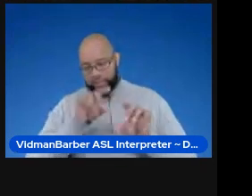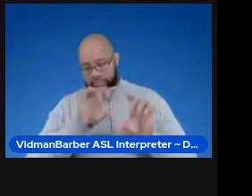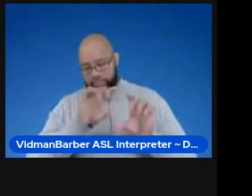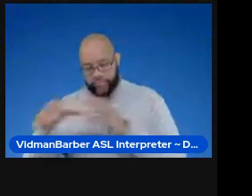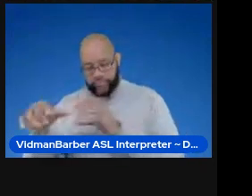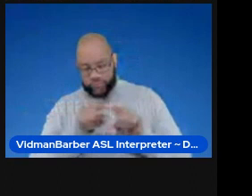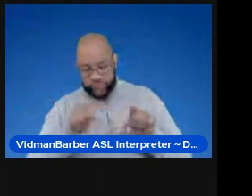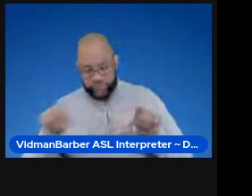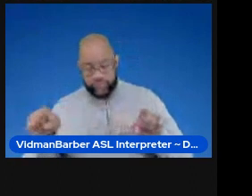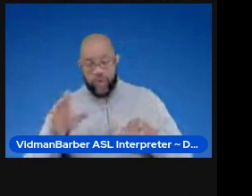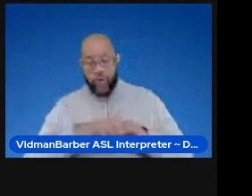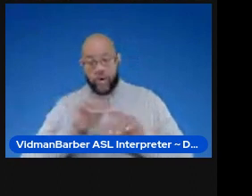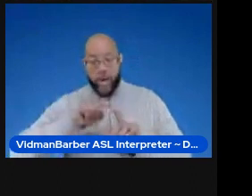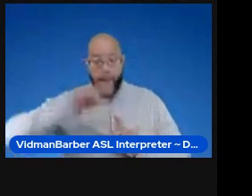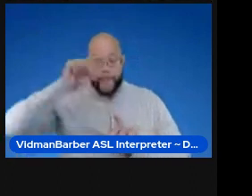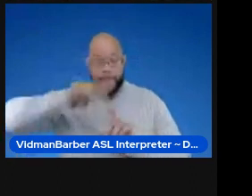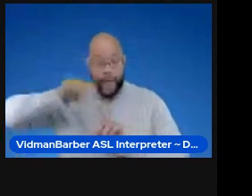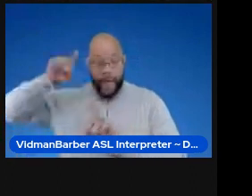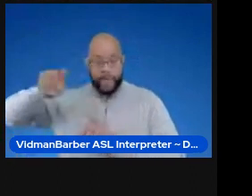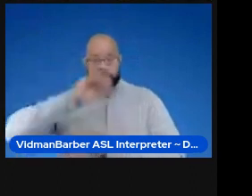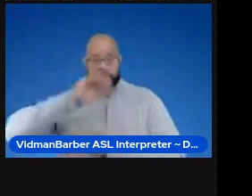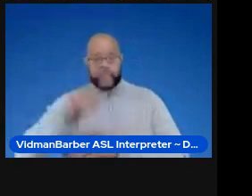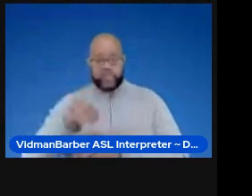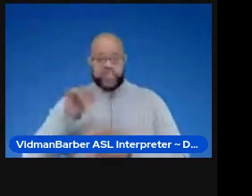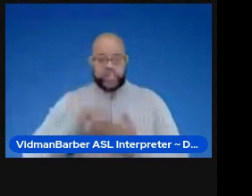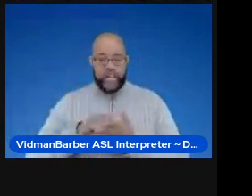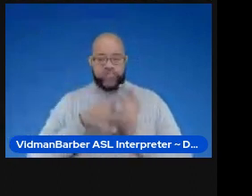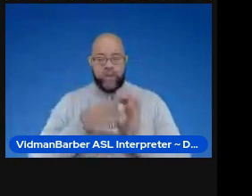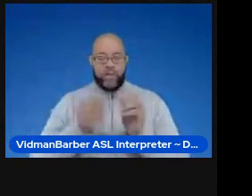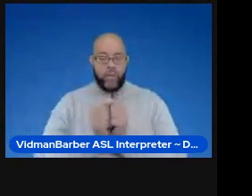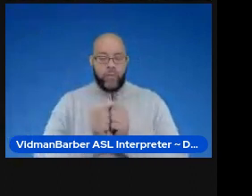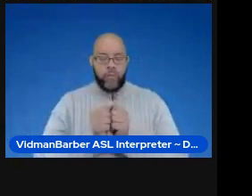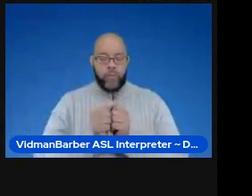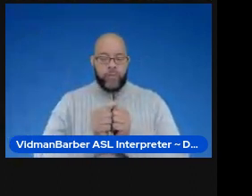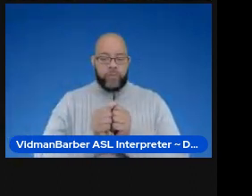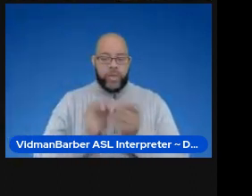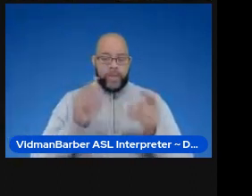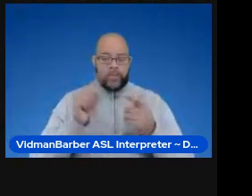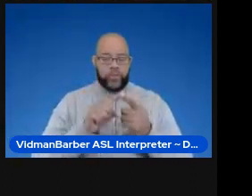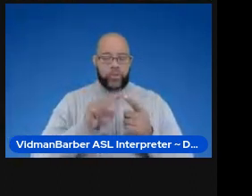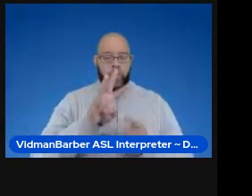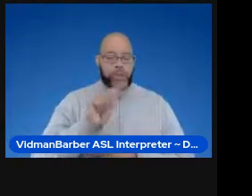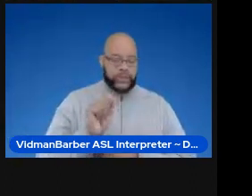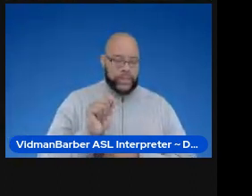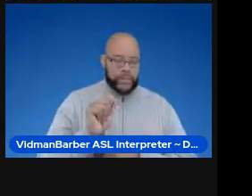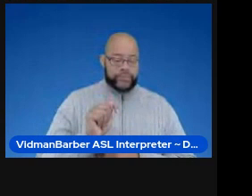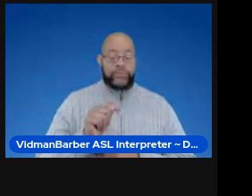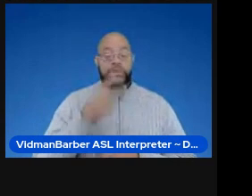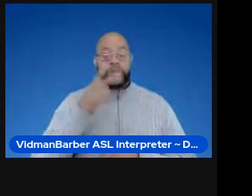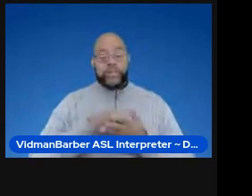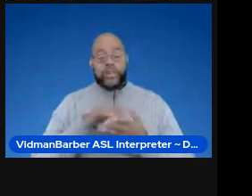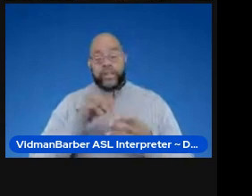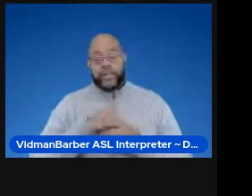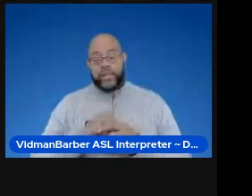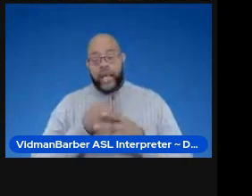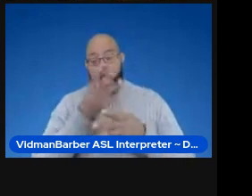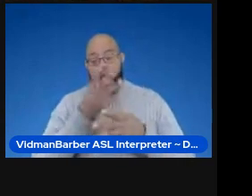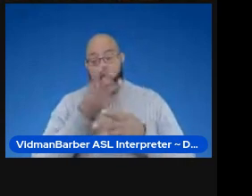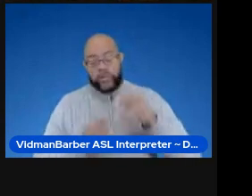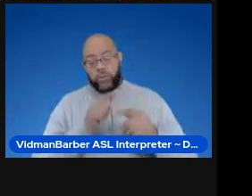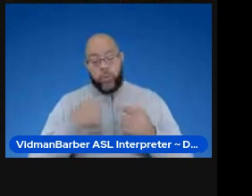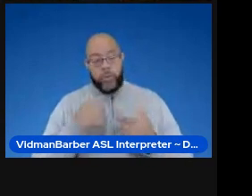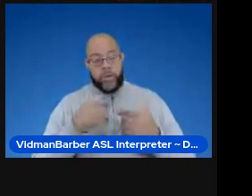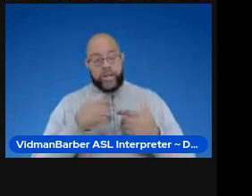the x-axis, the percentage adherence, which is relative to the wild type. And what we see is that in the absence, when we have removed